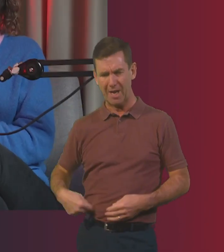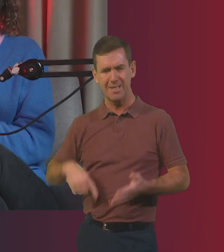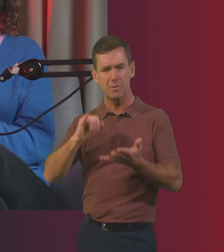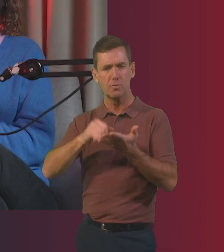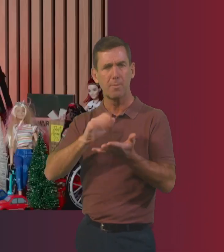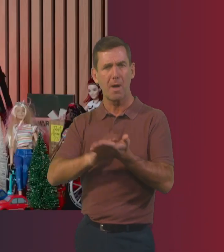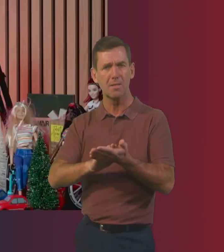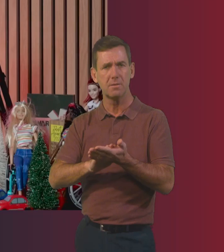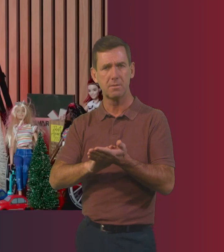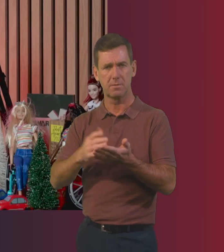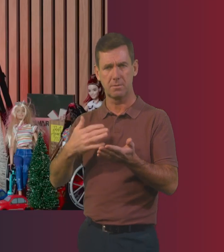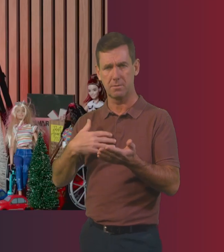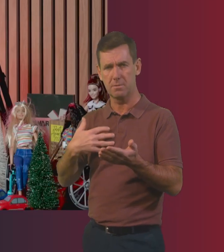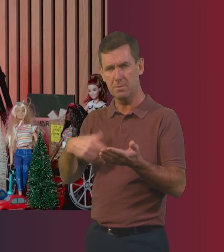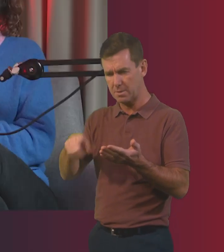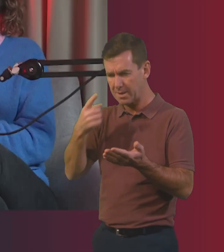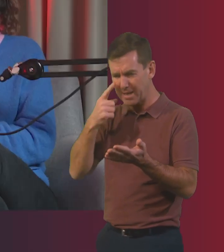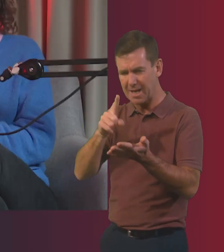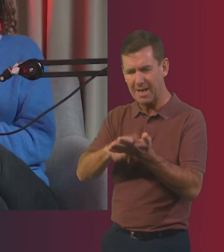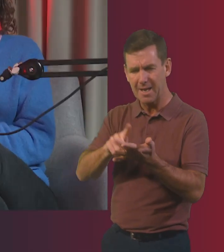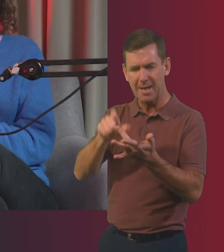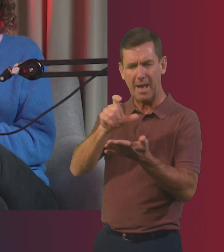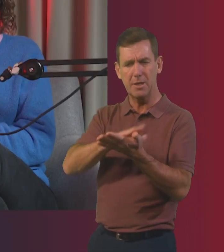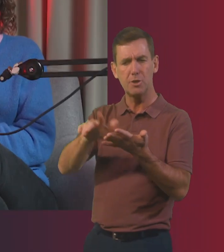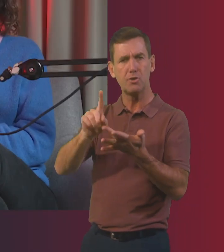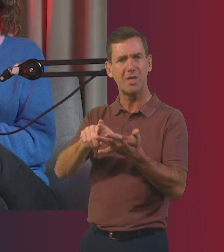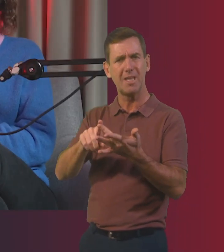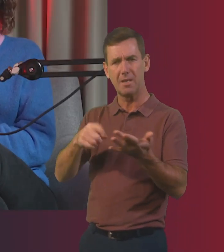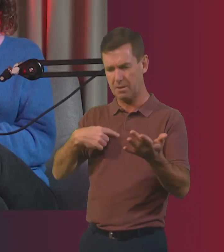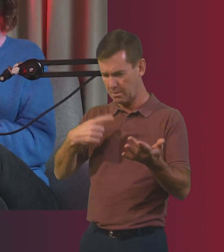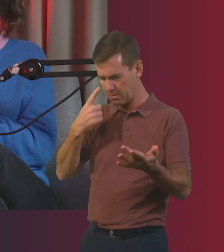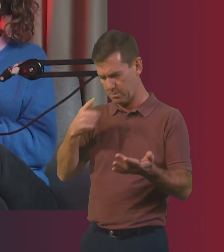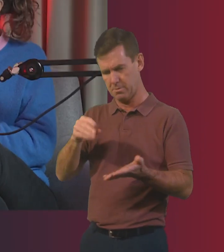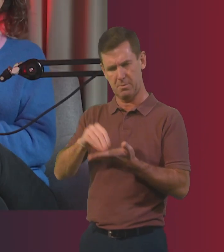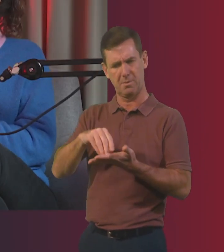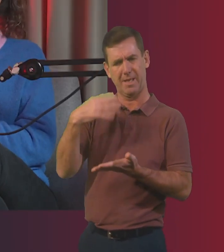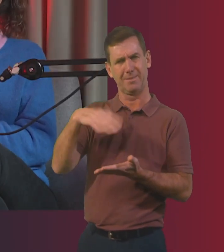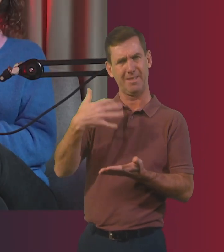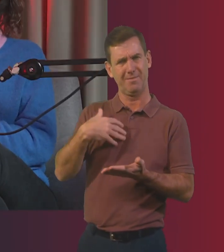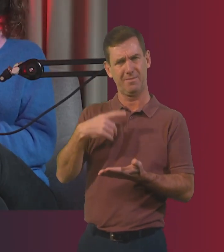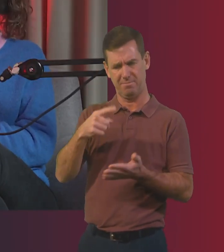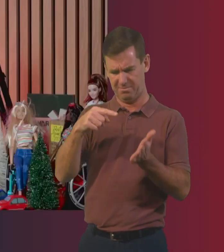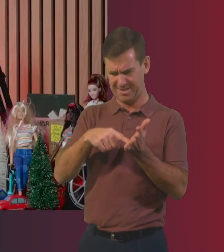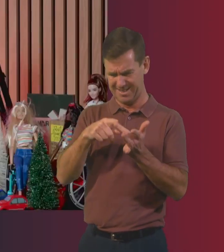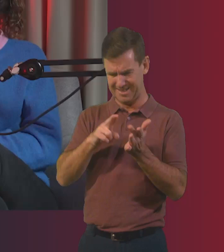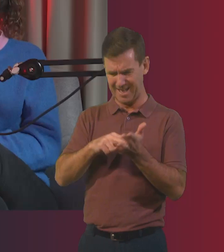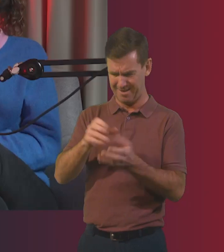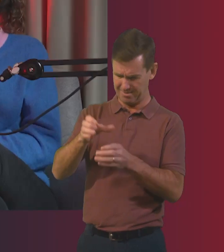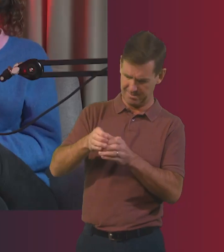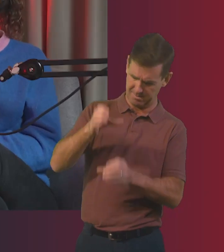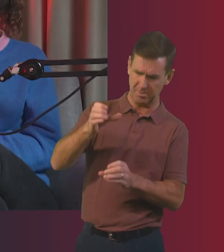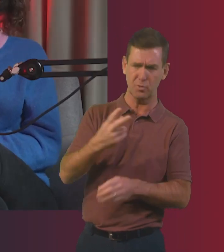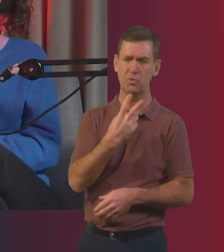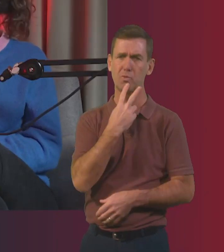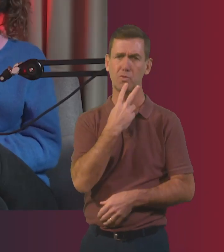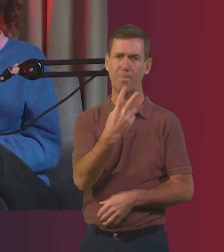of lychees. I love love lychees. lychee. They're never around No. and they're expensive, but you can get a whole tin for like £2. Yeah. And